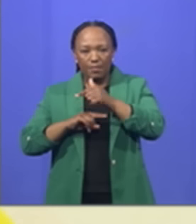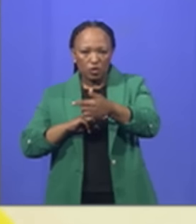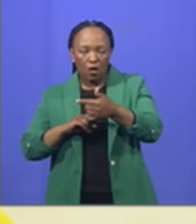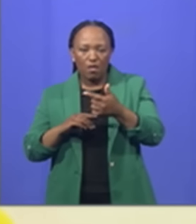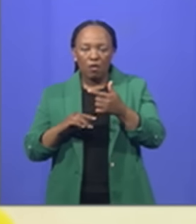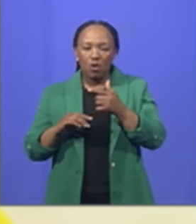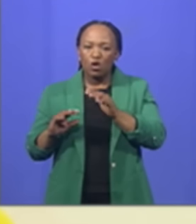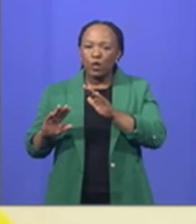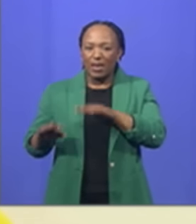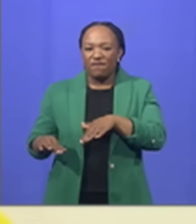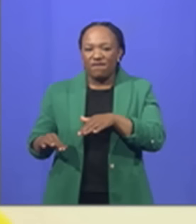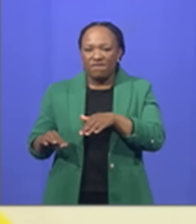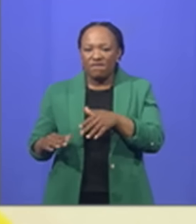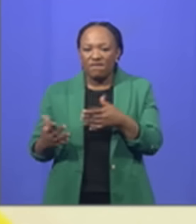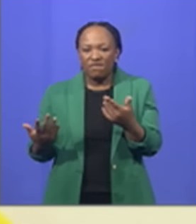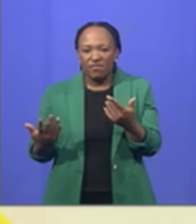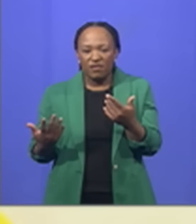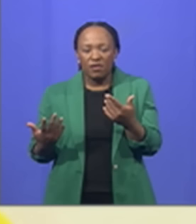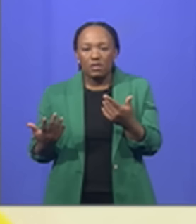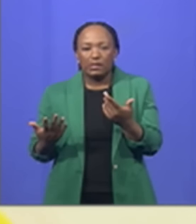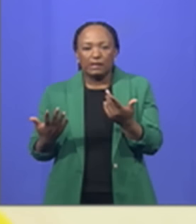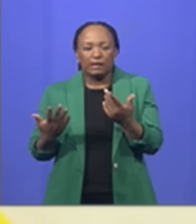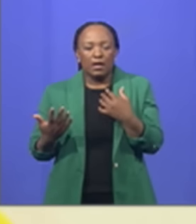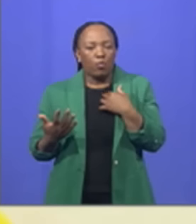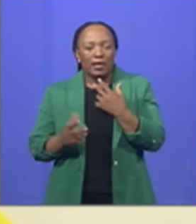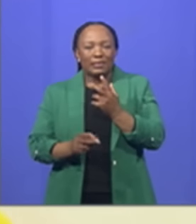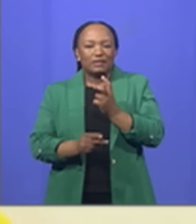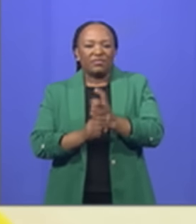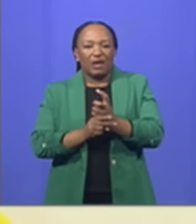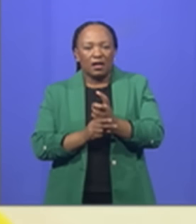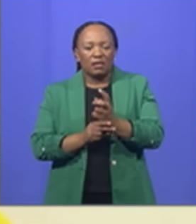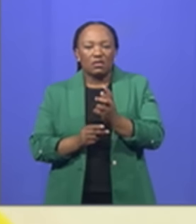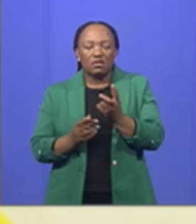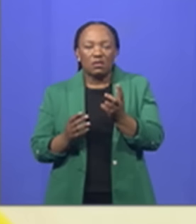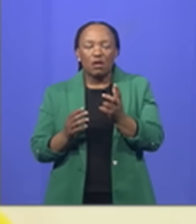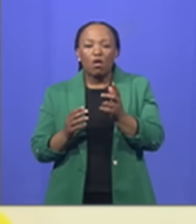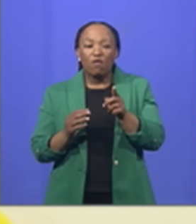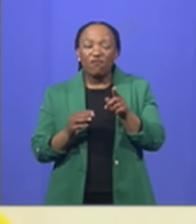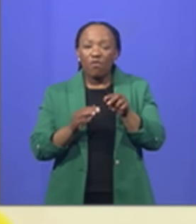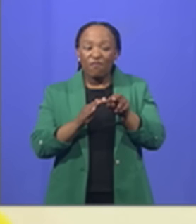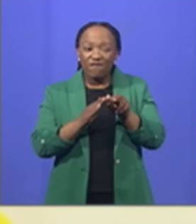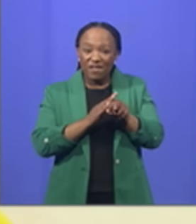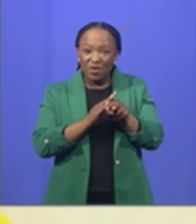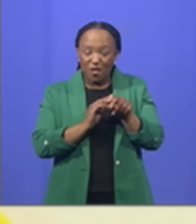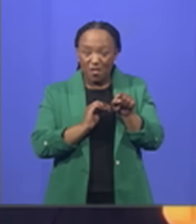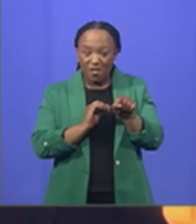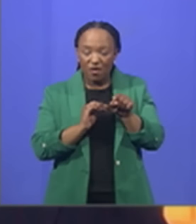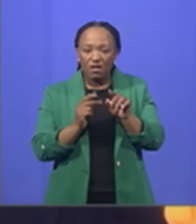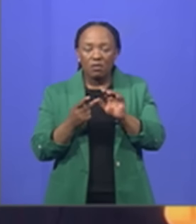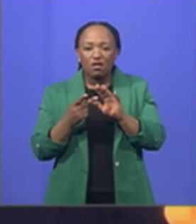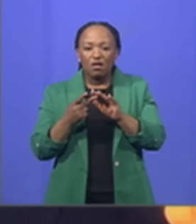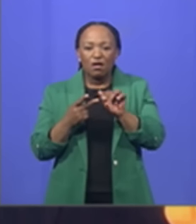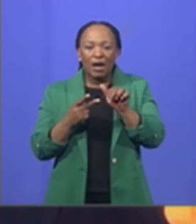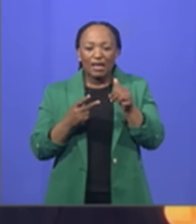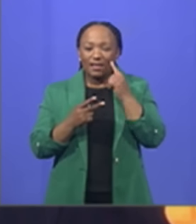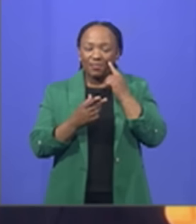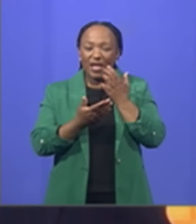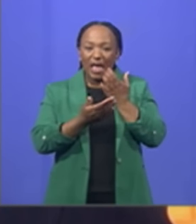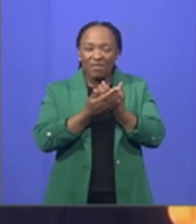leave them behind. So we're going to find it very difficult, not only in relation to the footage, but also with the other evidence